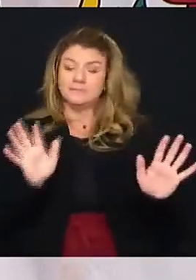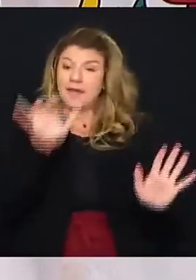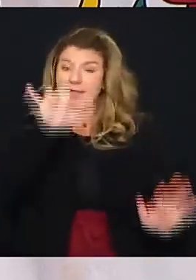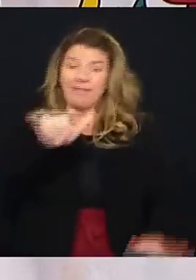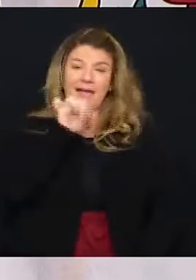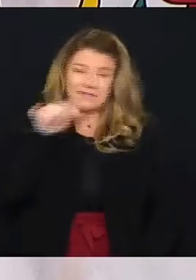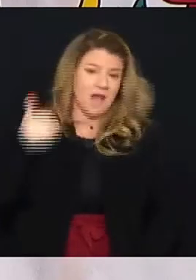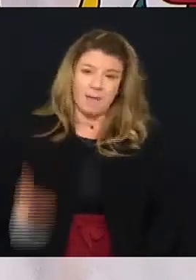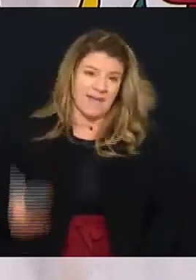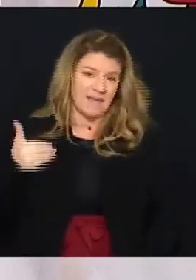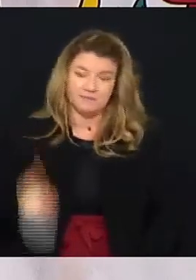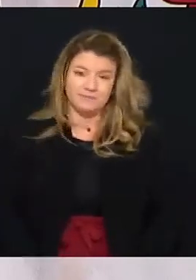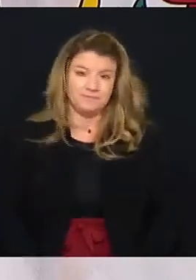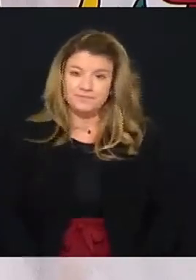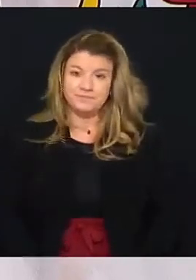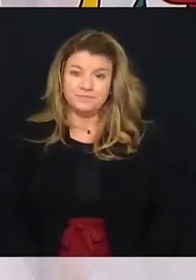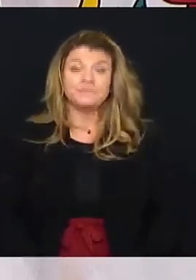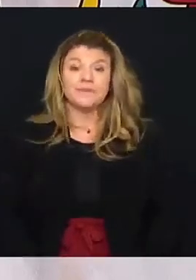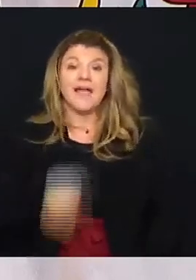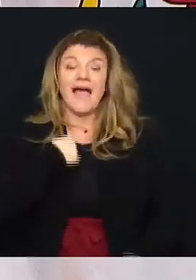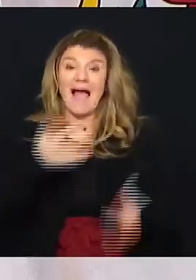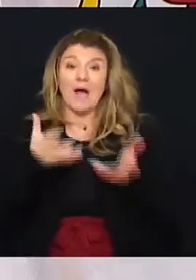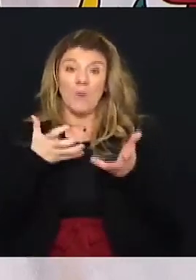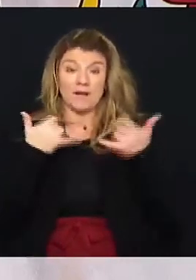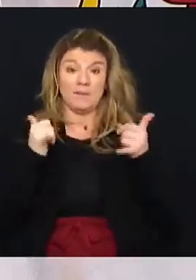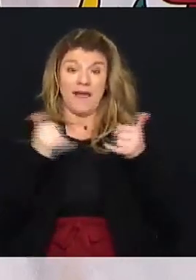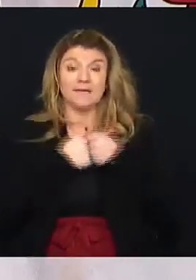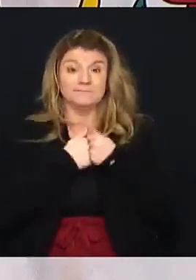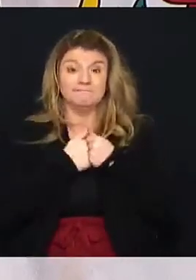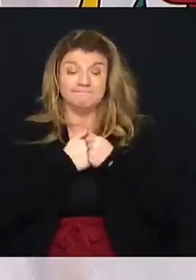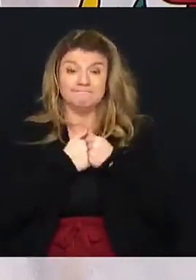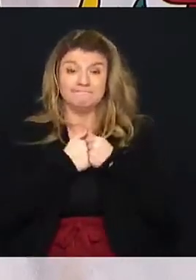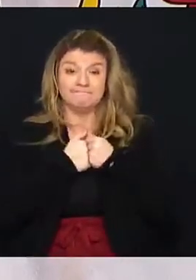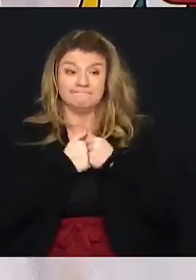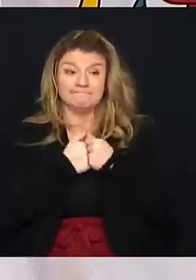Paul. I want the ball.